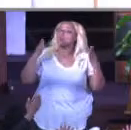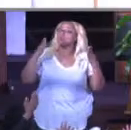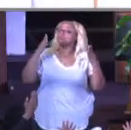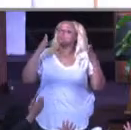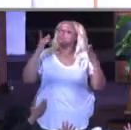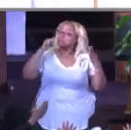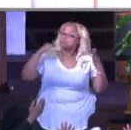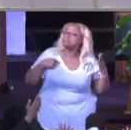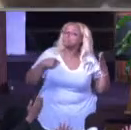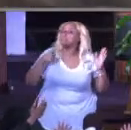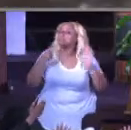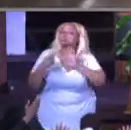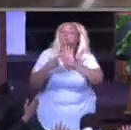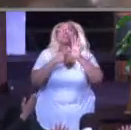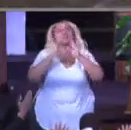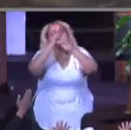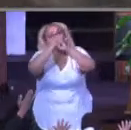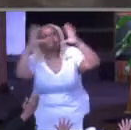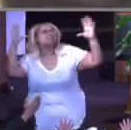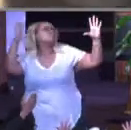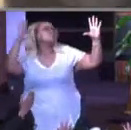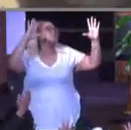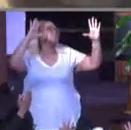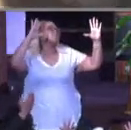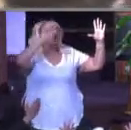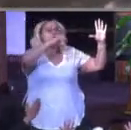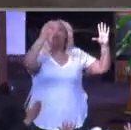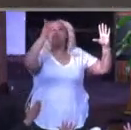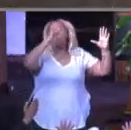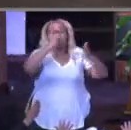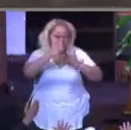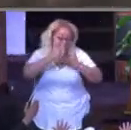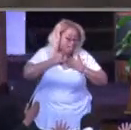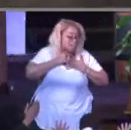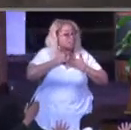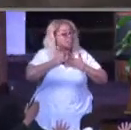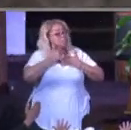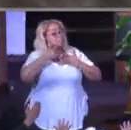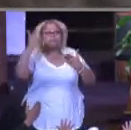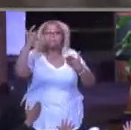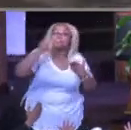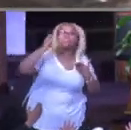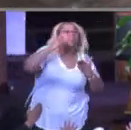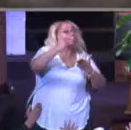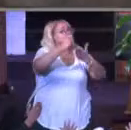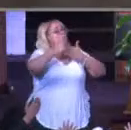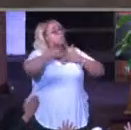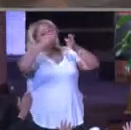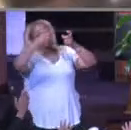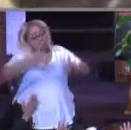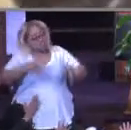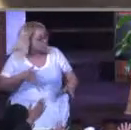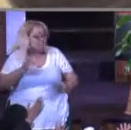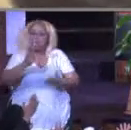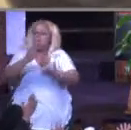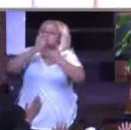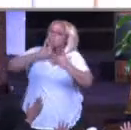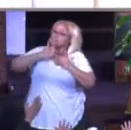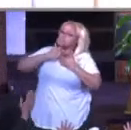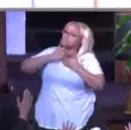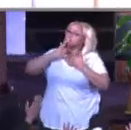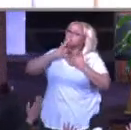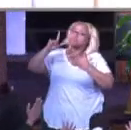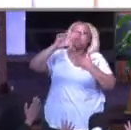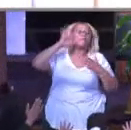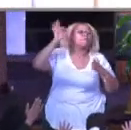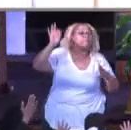the prophecy for me. Show me dreams and visions. Oh, God, help me to be an administrator. Help me to be a director. Help me, God,